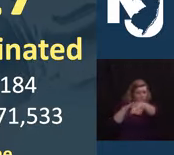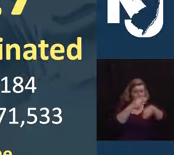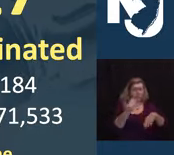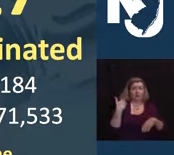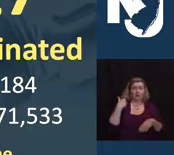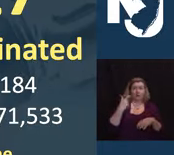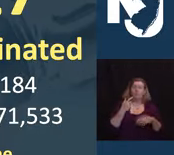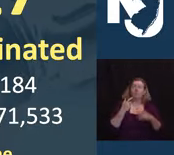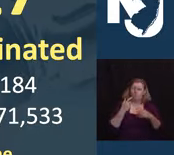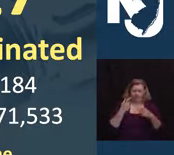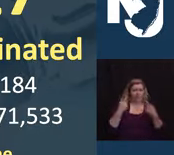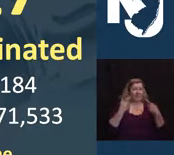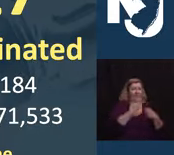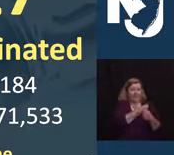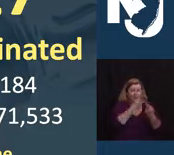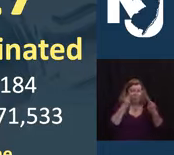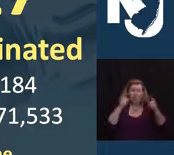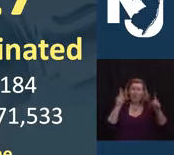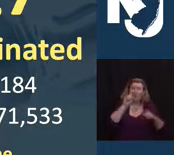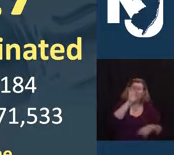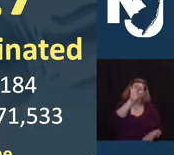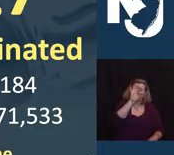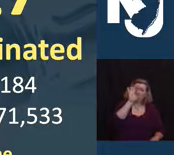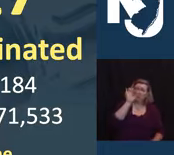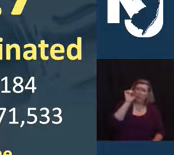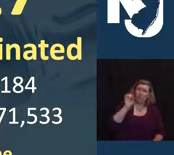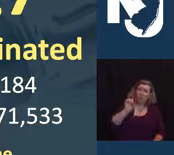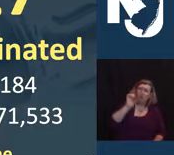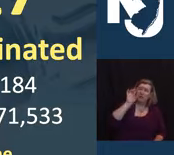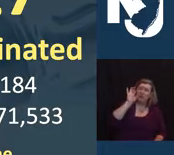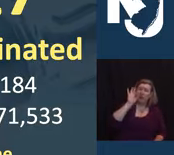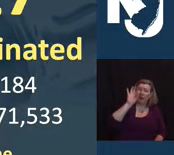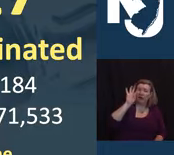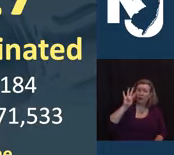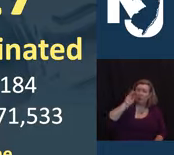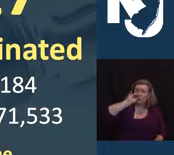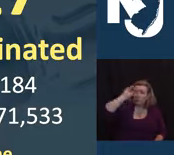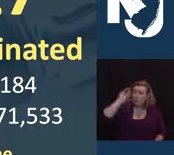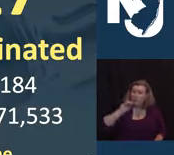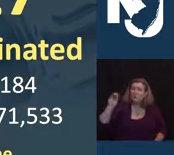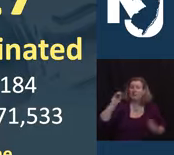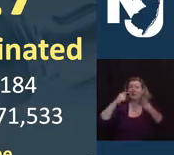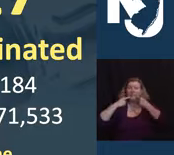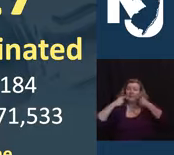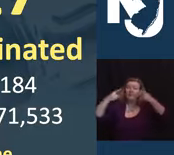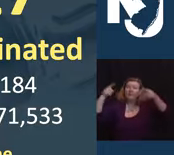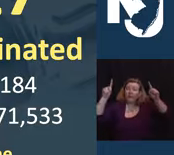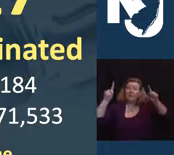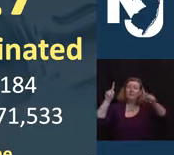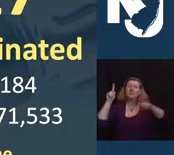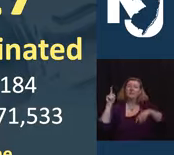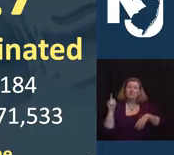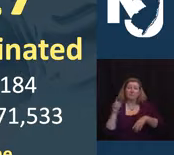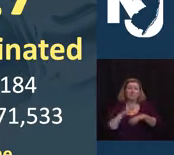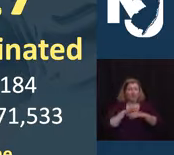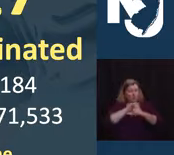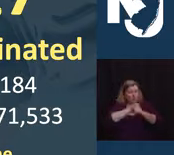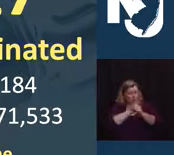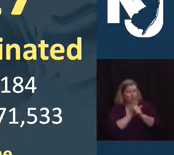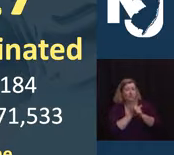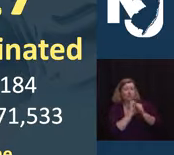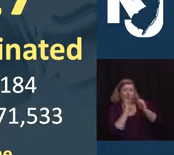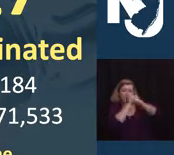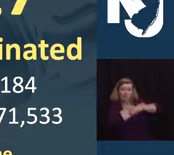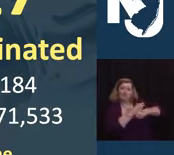be 99.94% effective against infection with the coronavirus, with even stronger protection